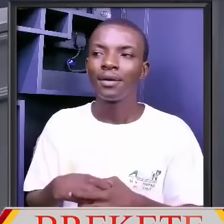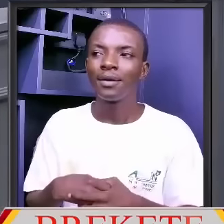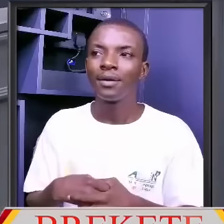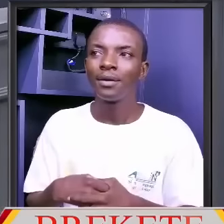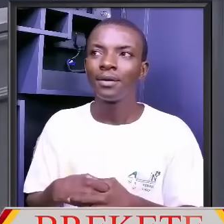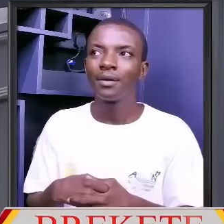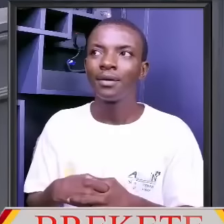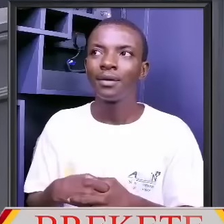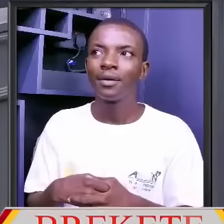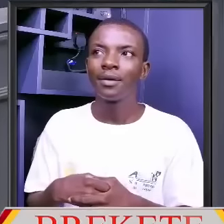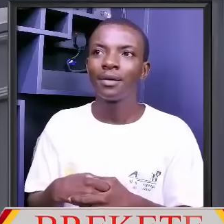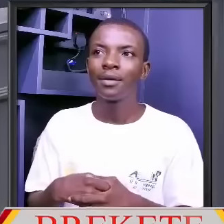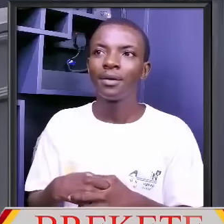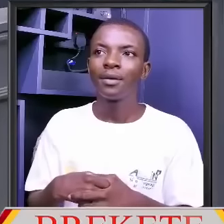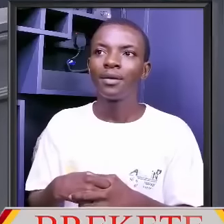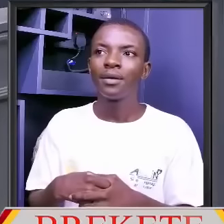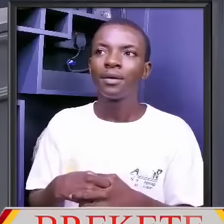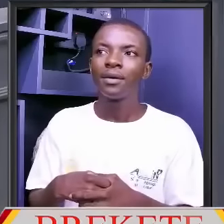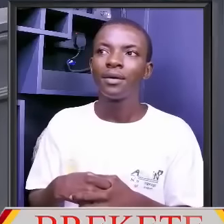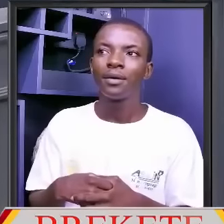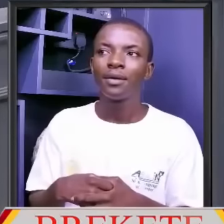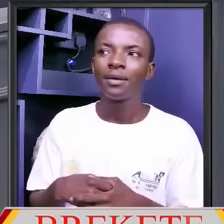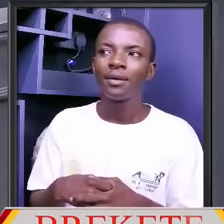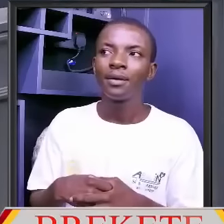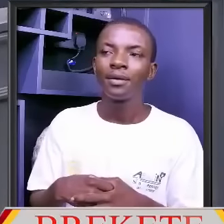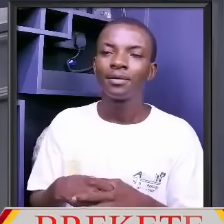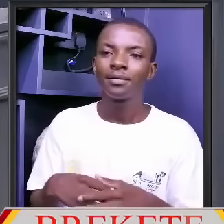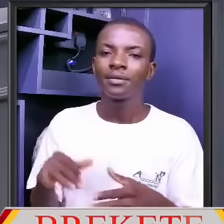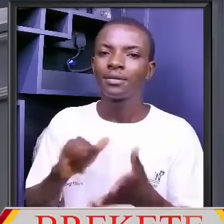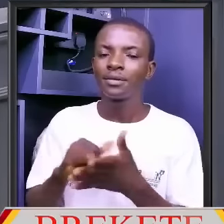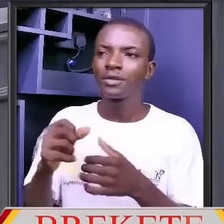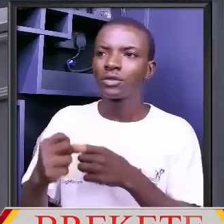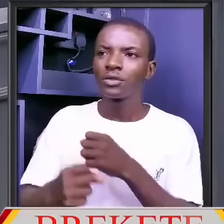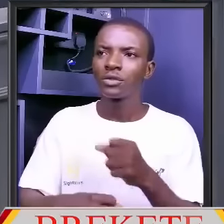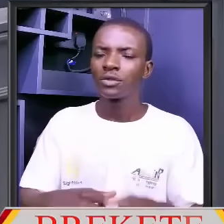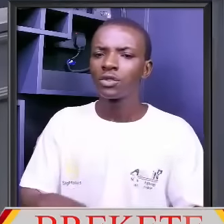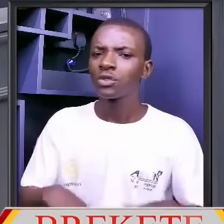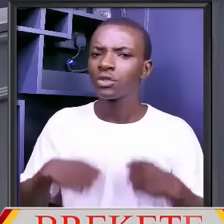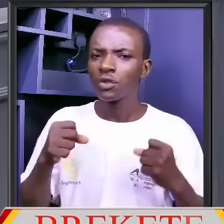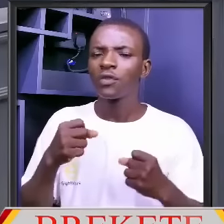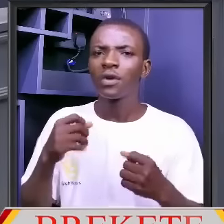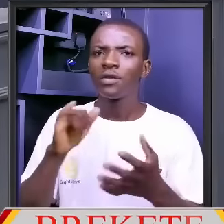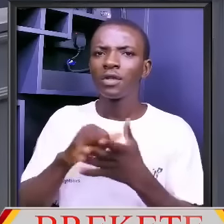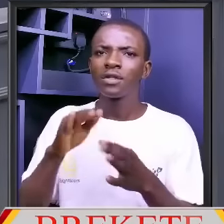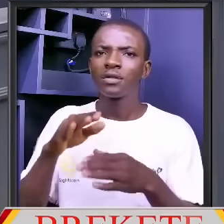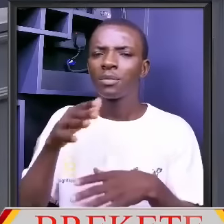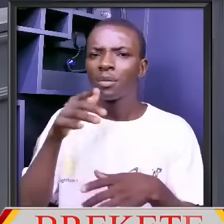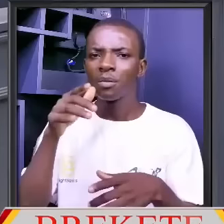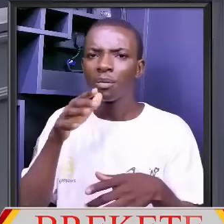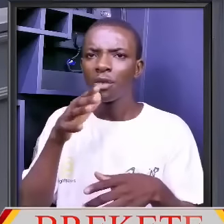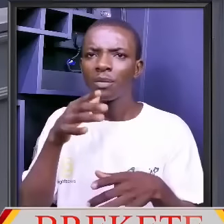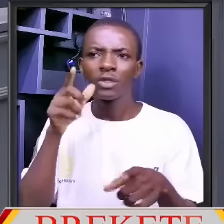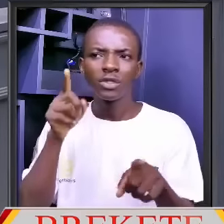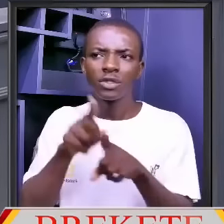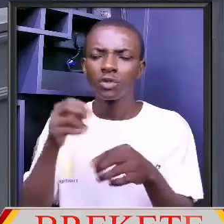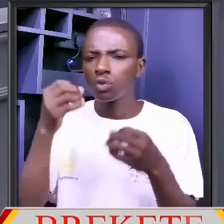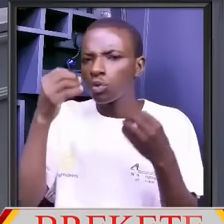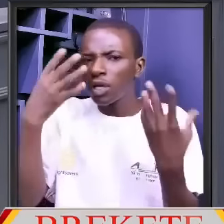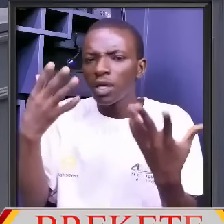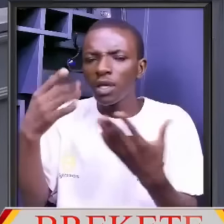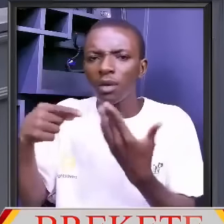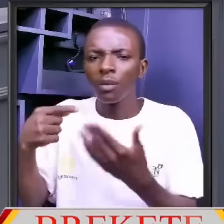Area. Continue. So now like that, I can't tell they survive because this my mama's sister not who they care for